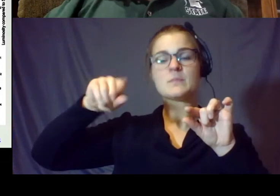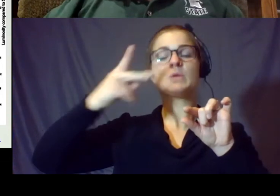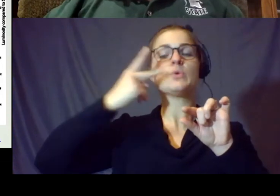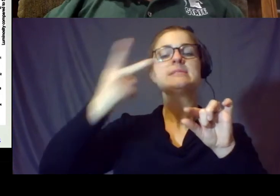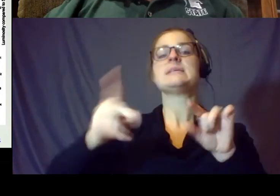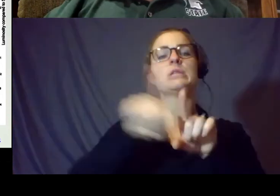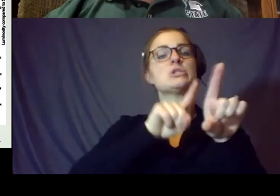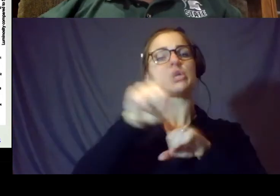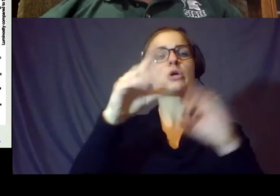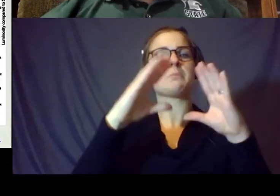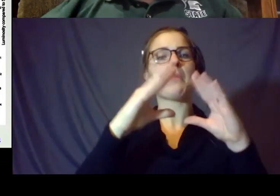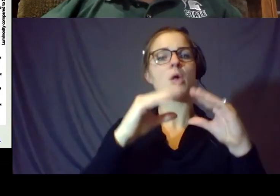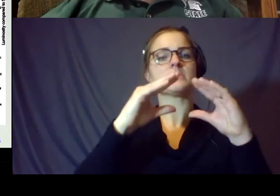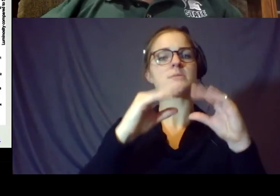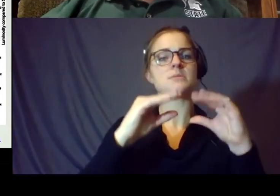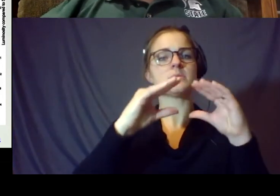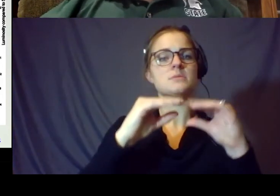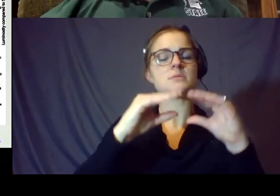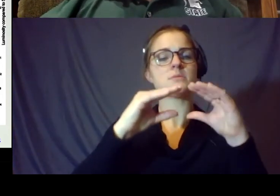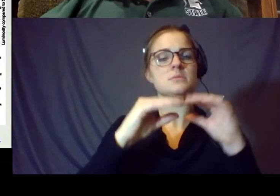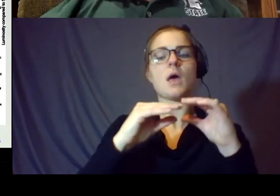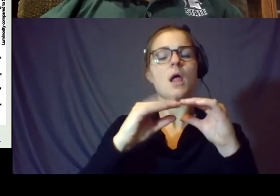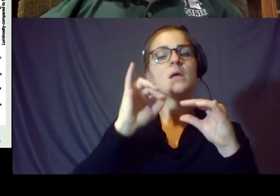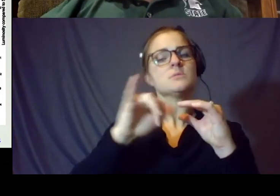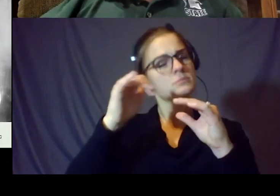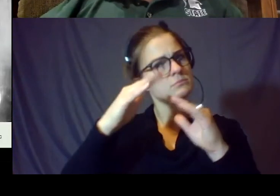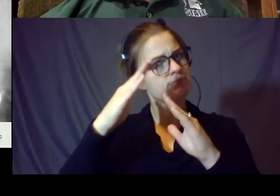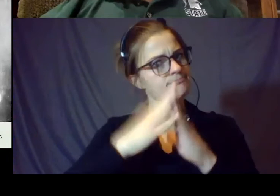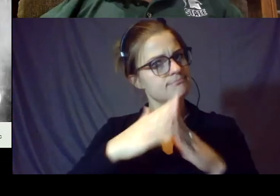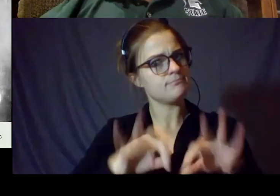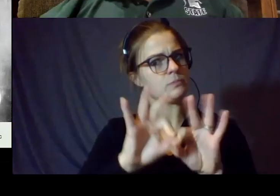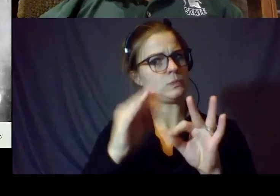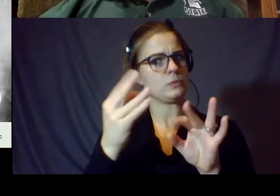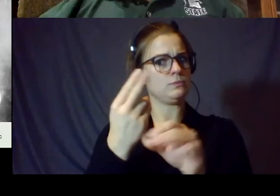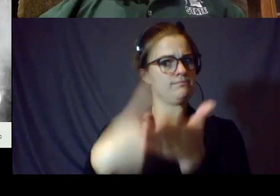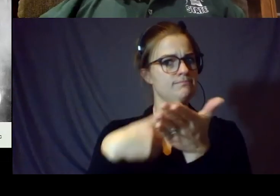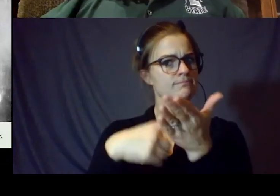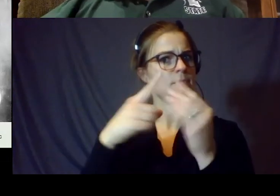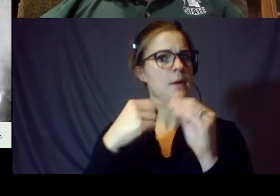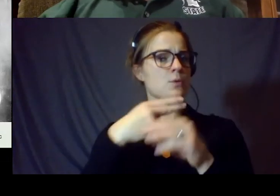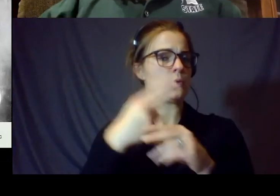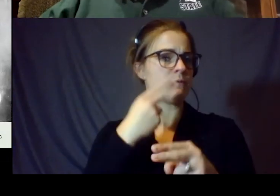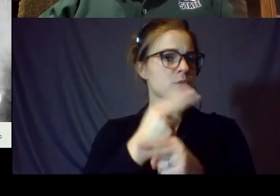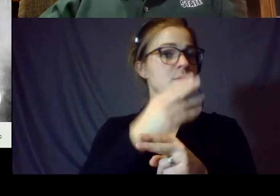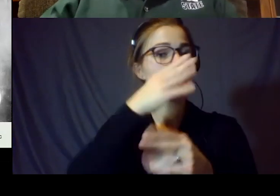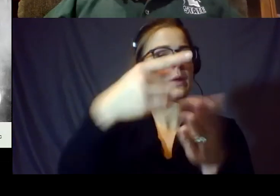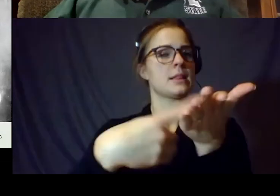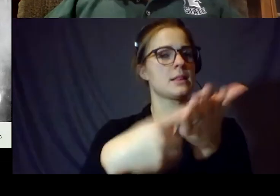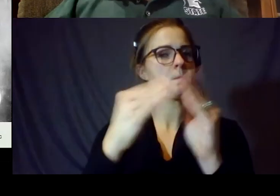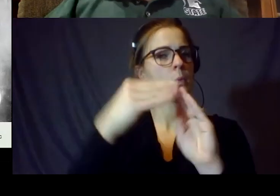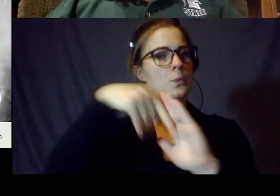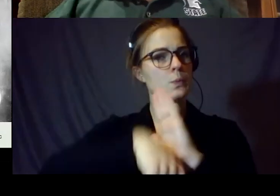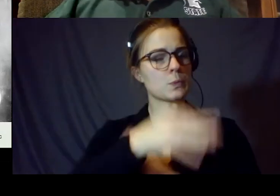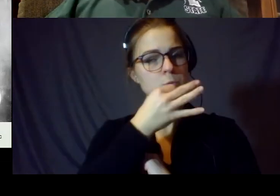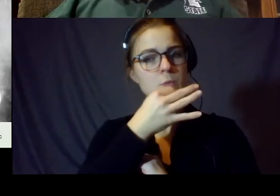stars are keys to the way we understand the universe. And that's what I'll be talking about soon. Because what use